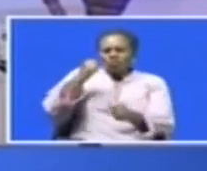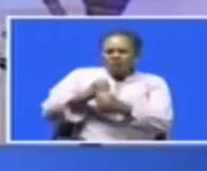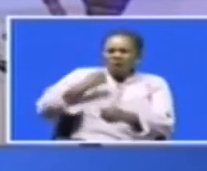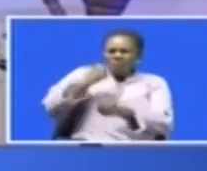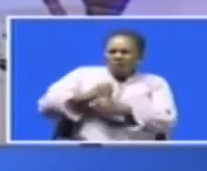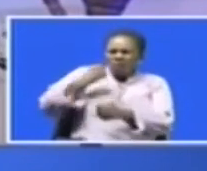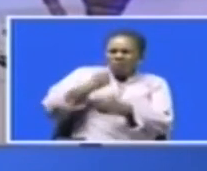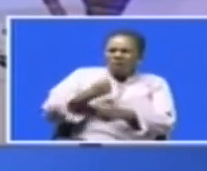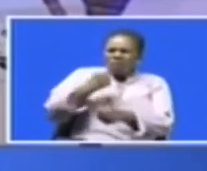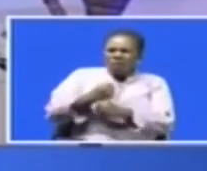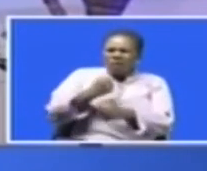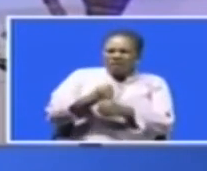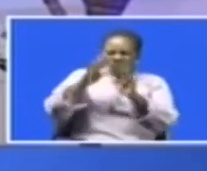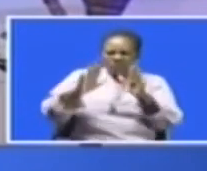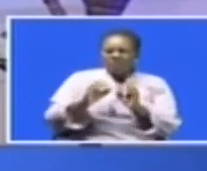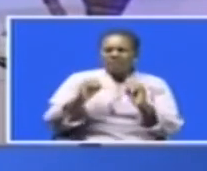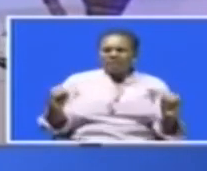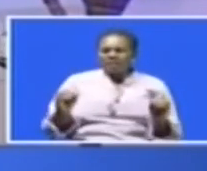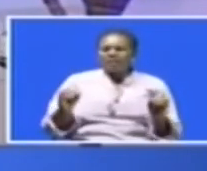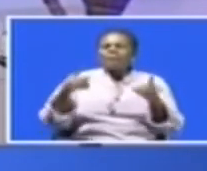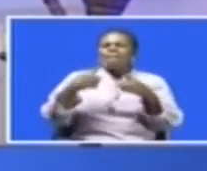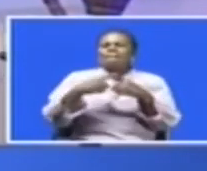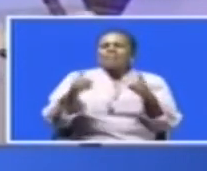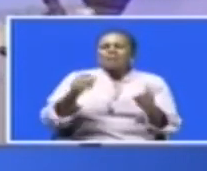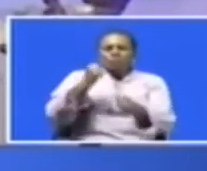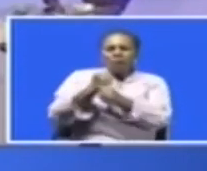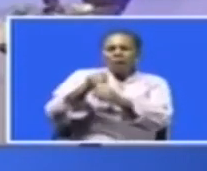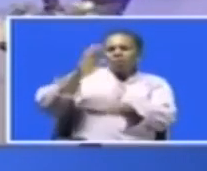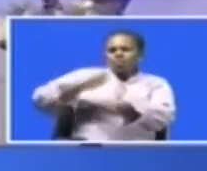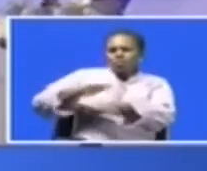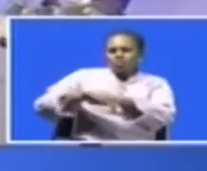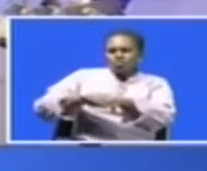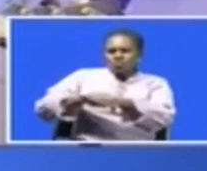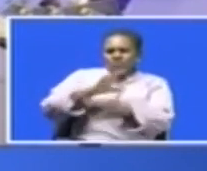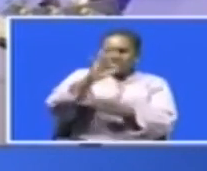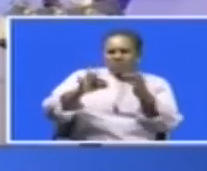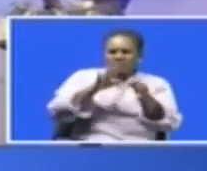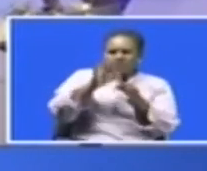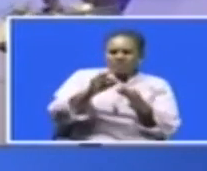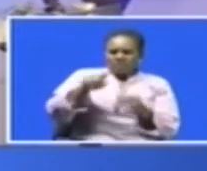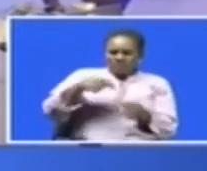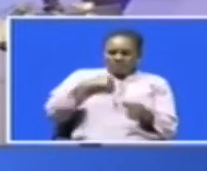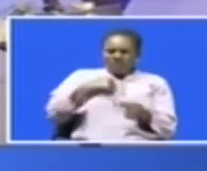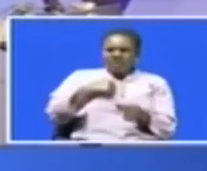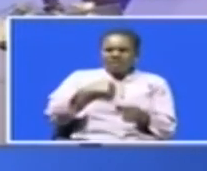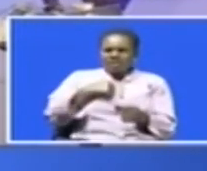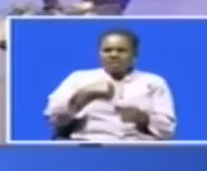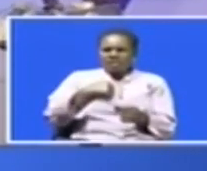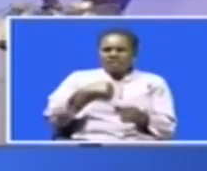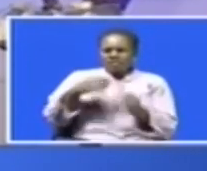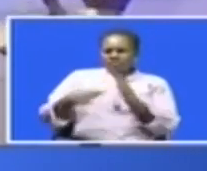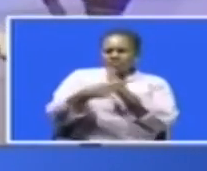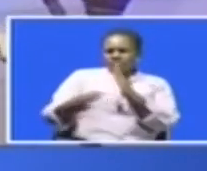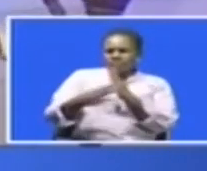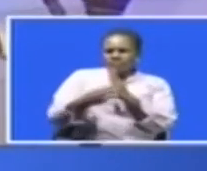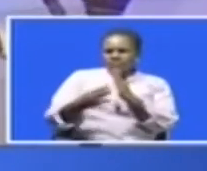this work that's unnecessary work. But work is good if it's perfecting your craft. And so I've always believed in just being excellent, and